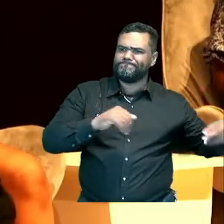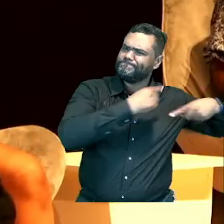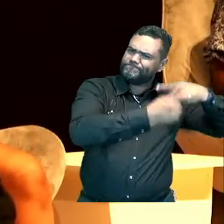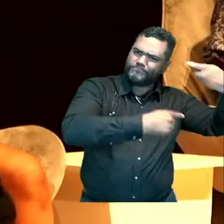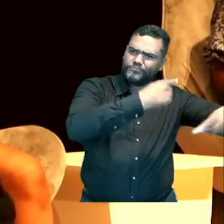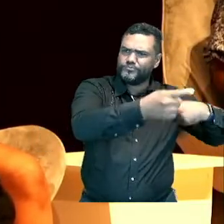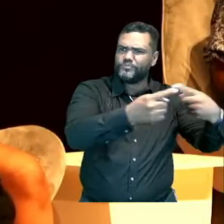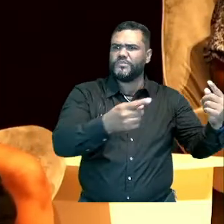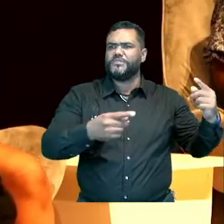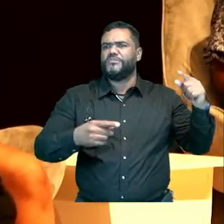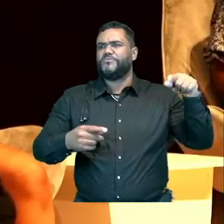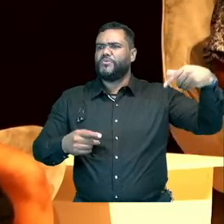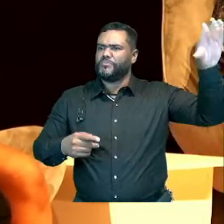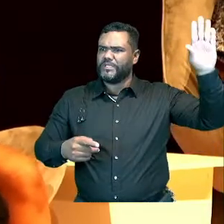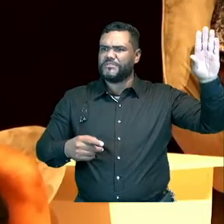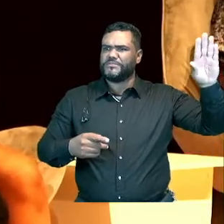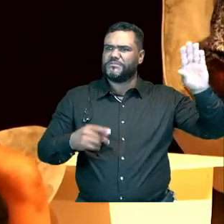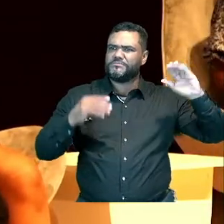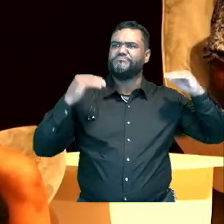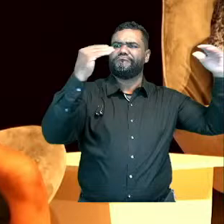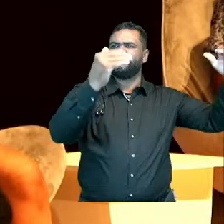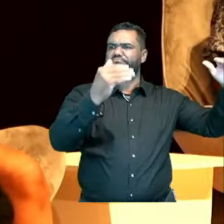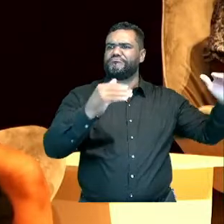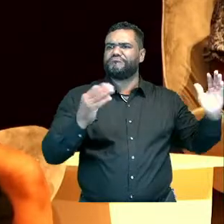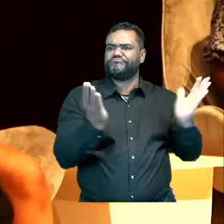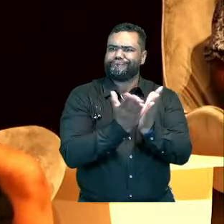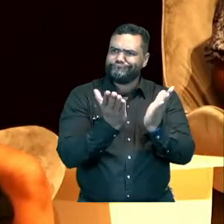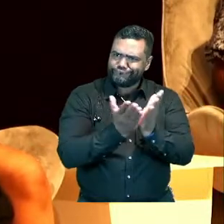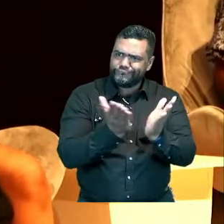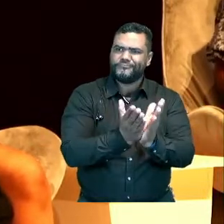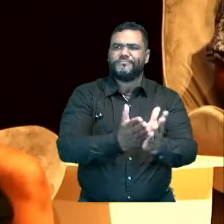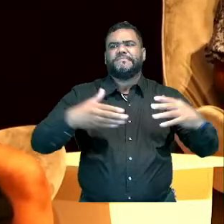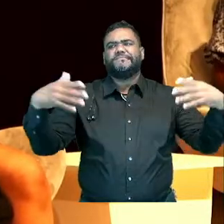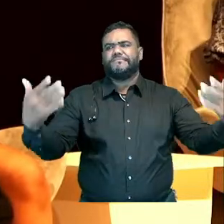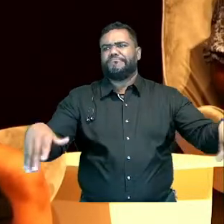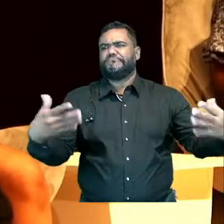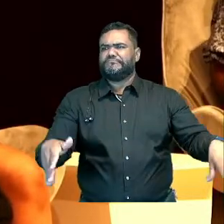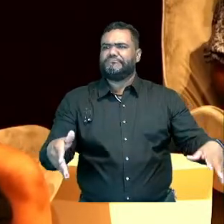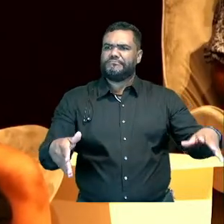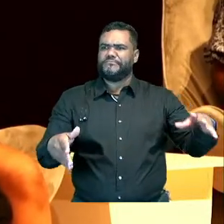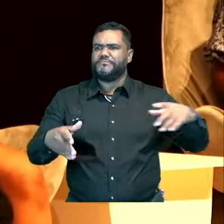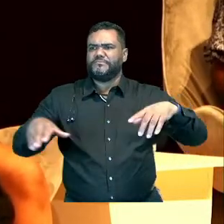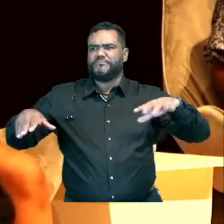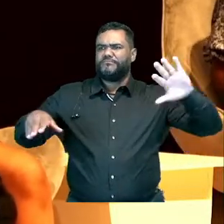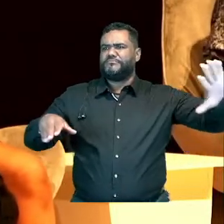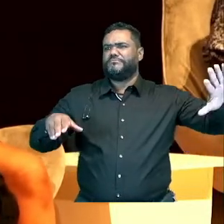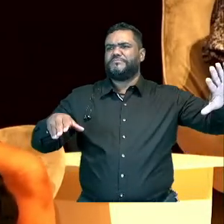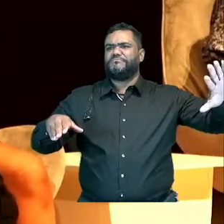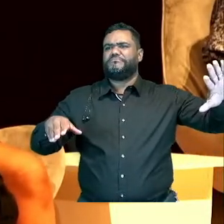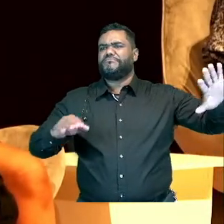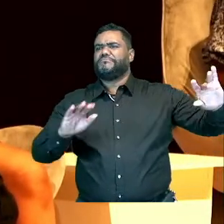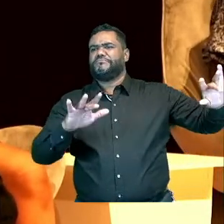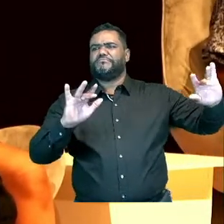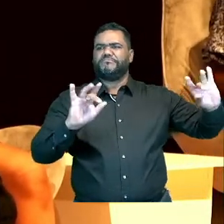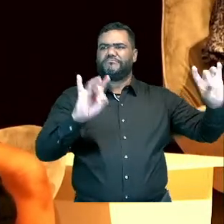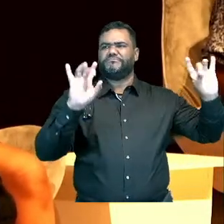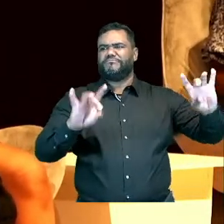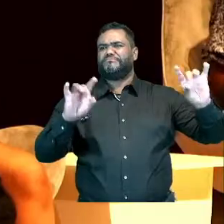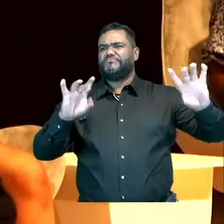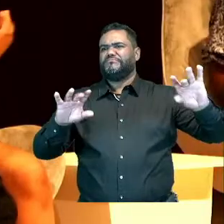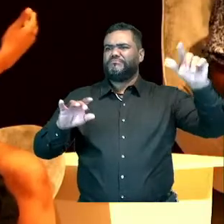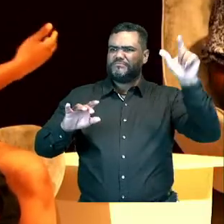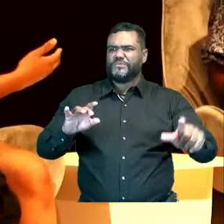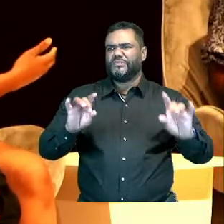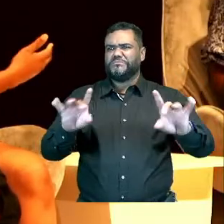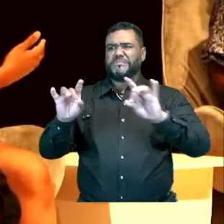despite structural racism, that's despite sexism. And I think that's one of the many